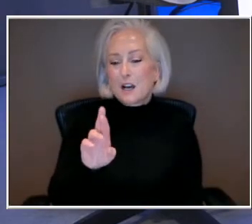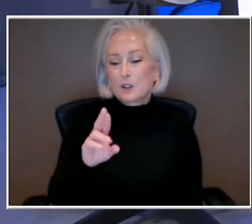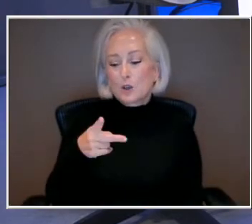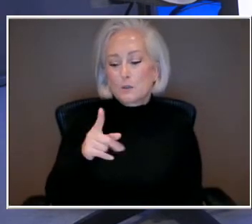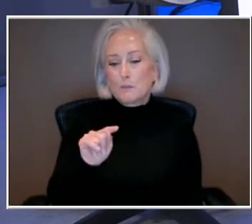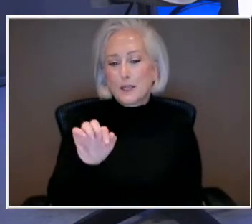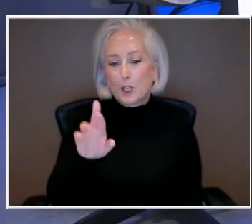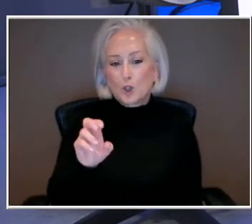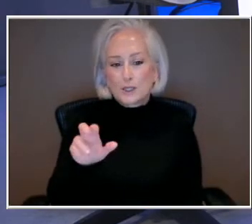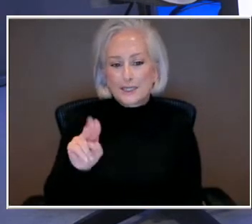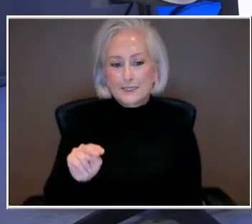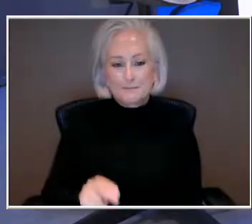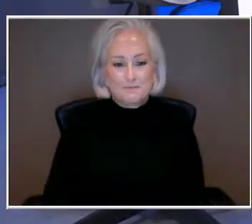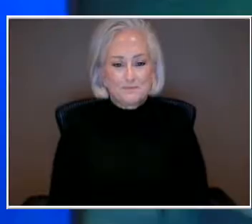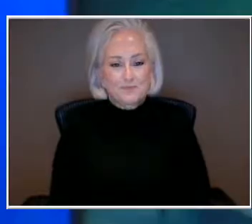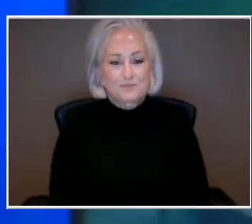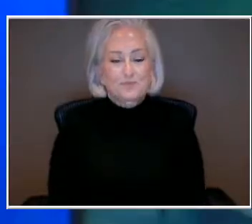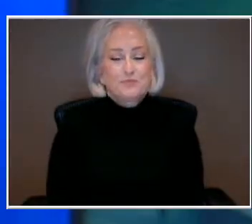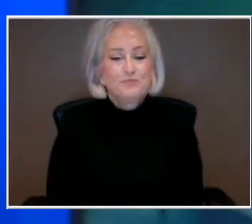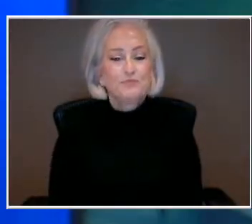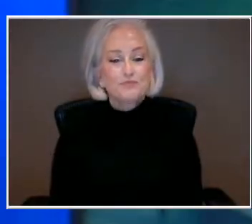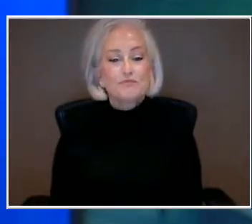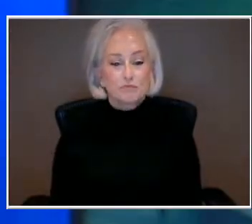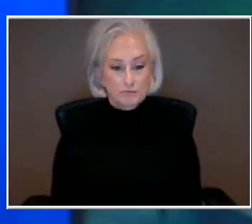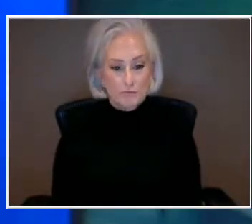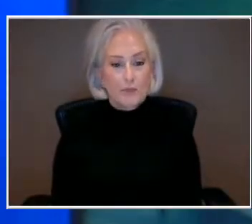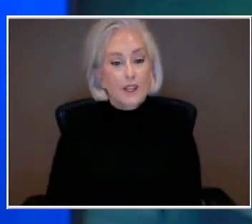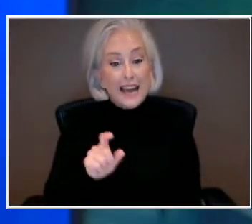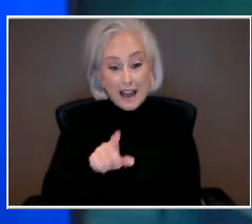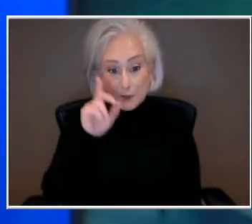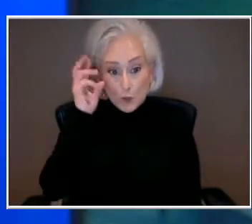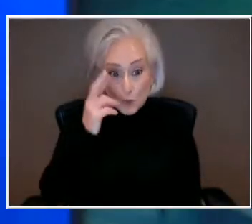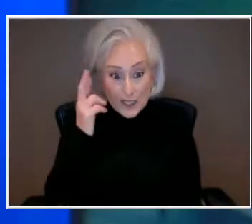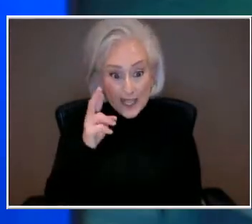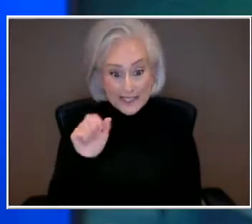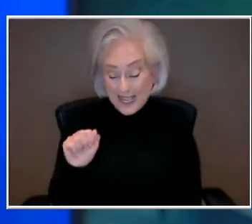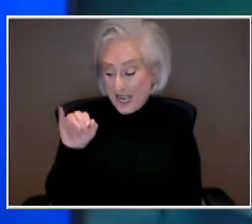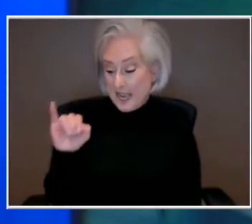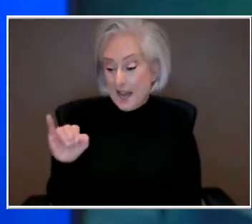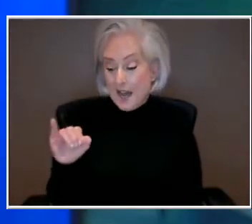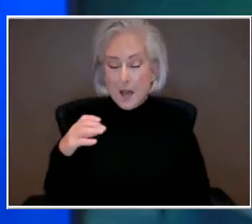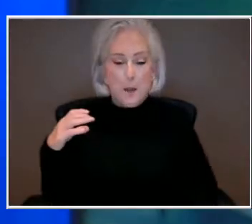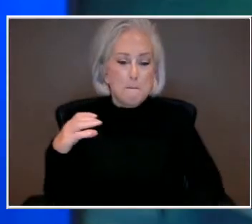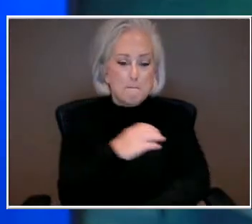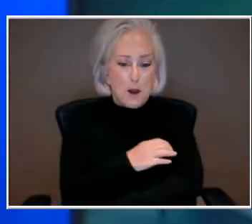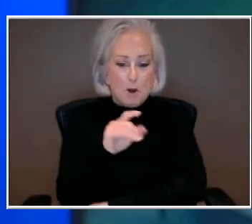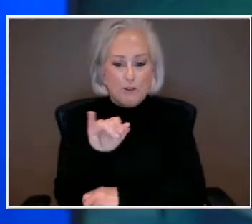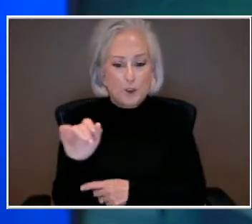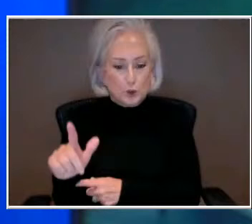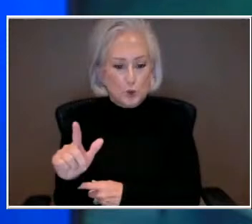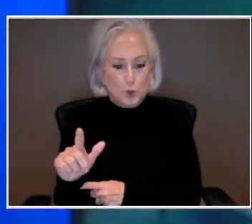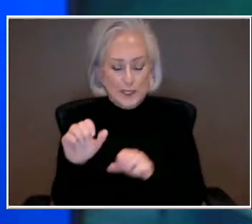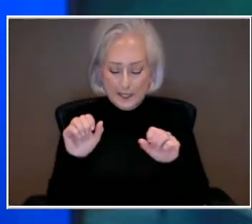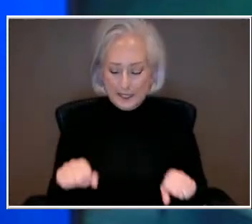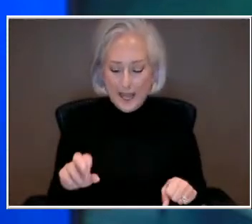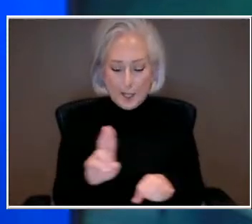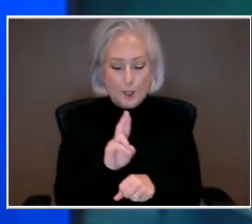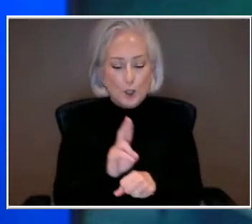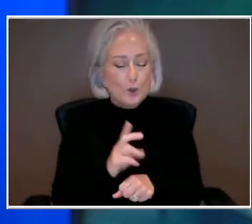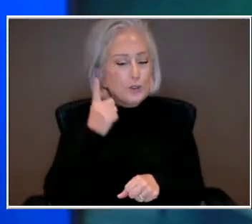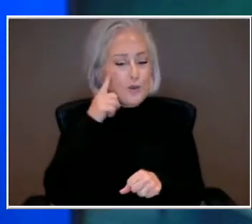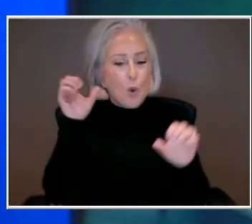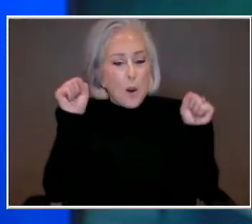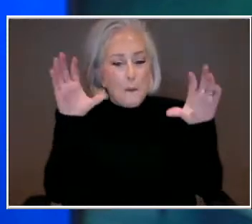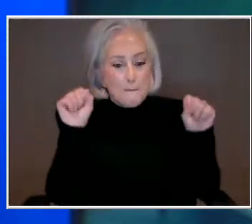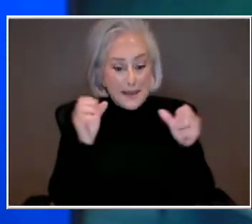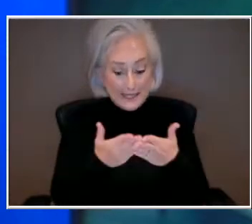here today? Well, I think we have to realize that AI is a very powerful tool and it can be used to do amazing things.